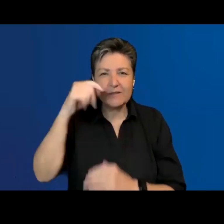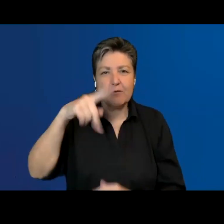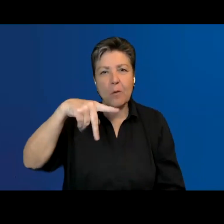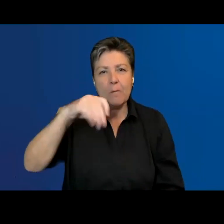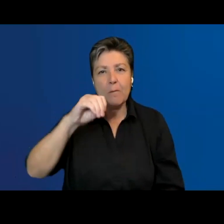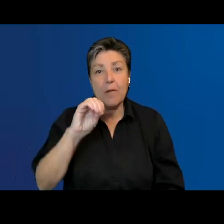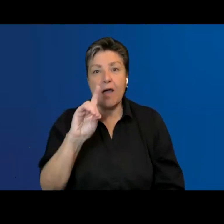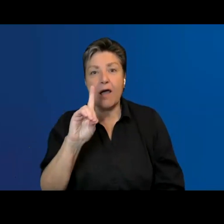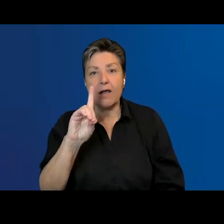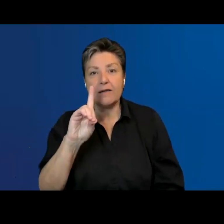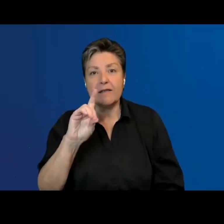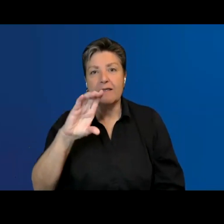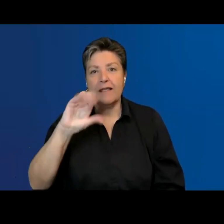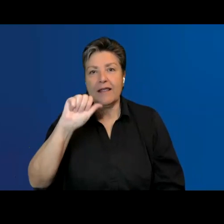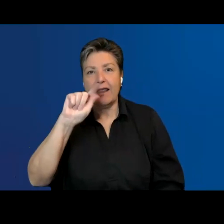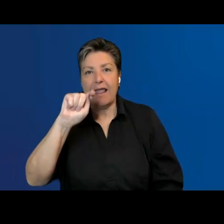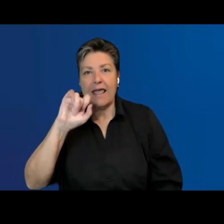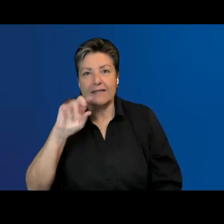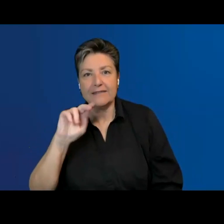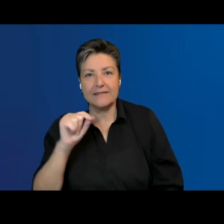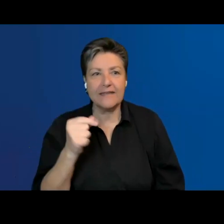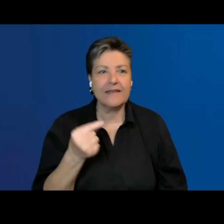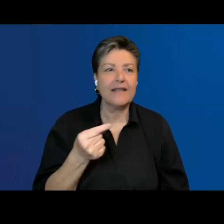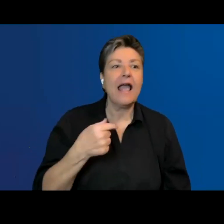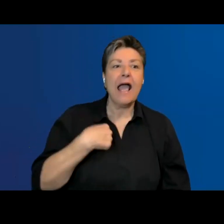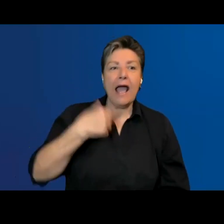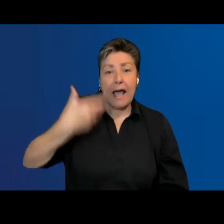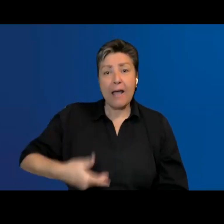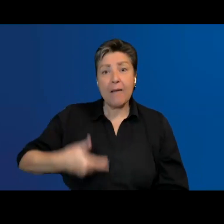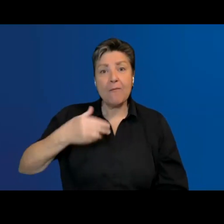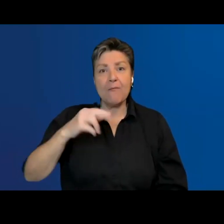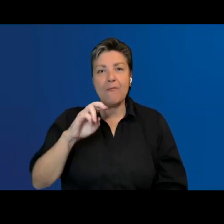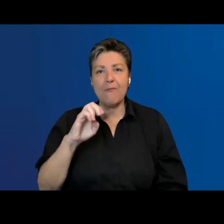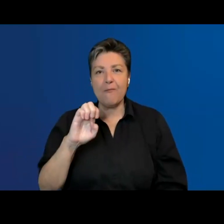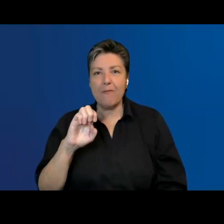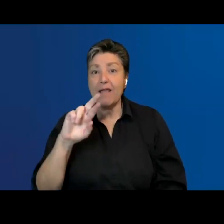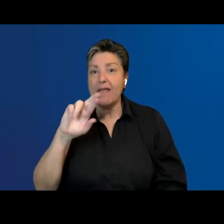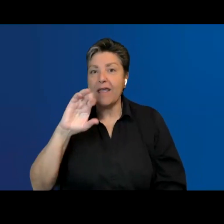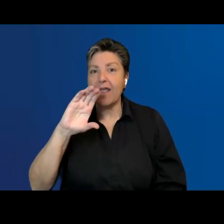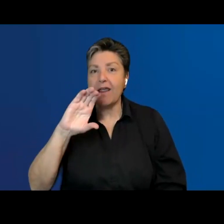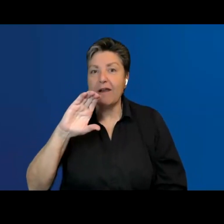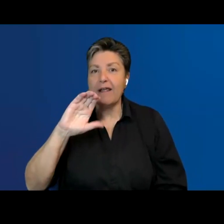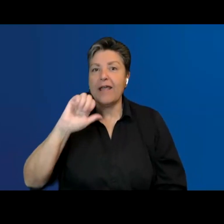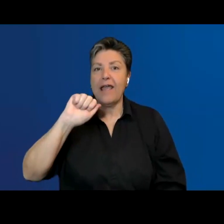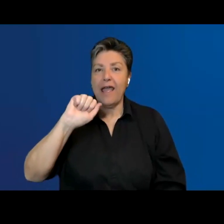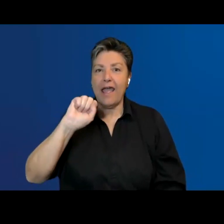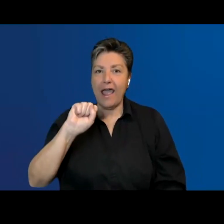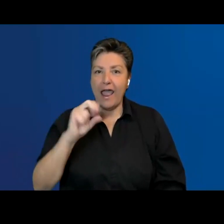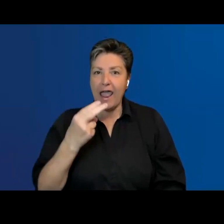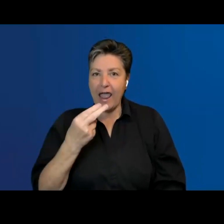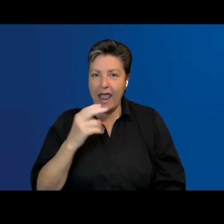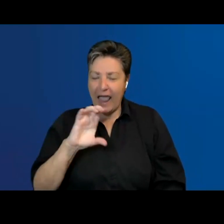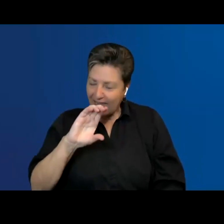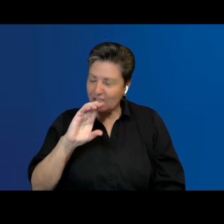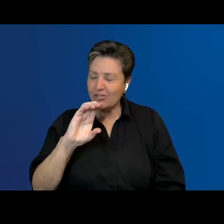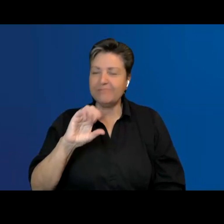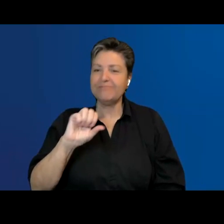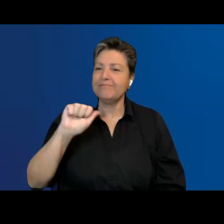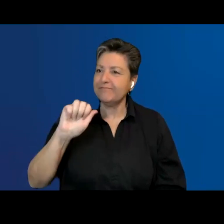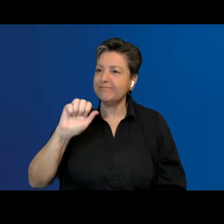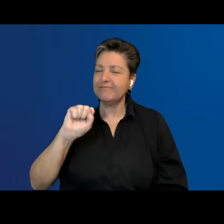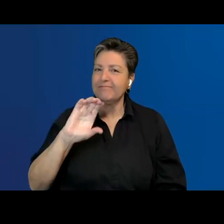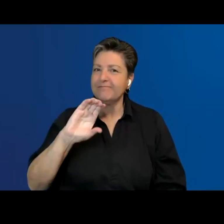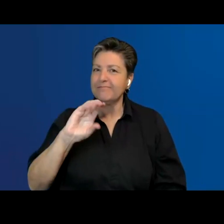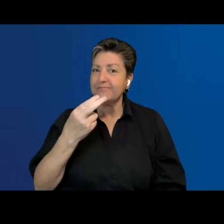I am the Senior Communications Associate here at Respectability. I will be moderating today's webinar. To provide a brief visual